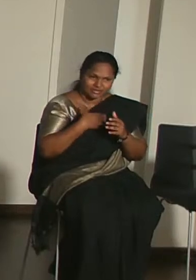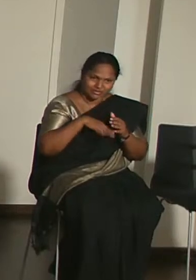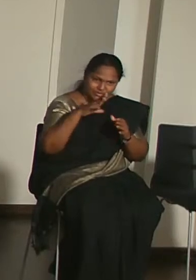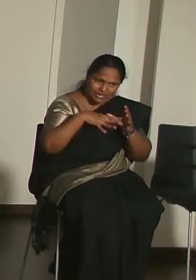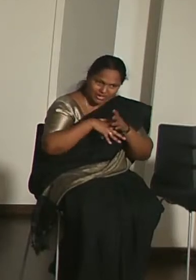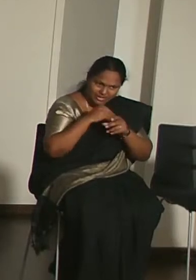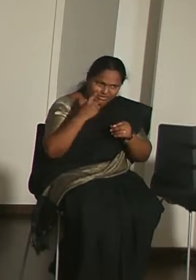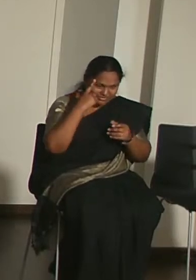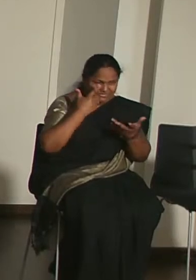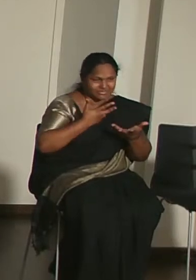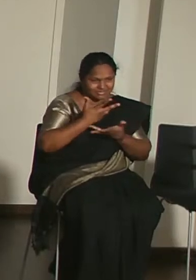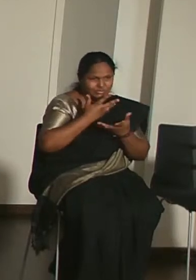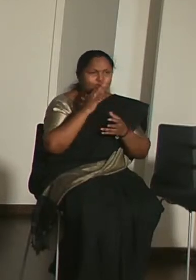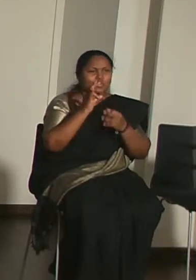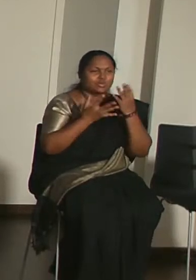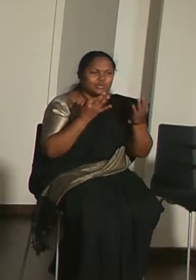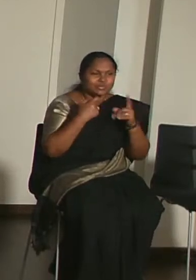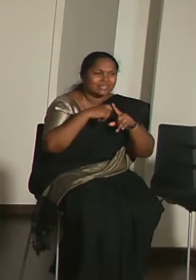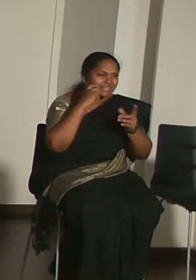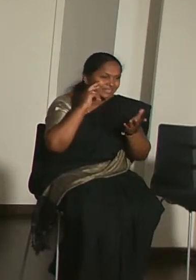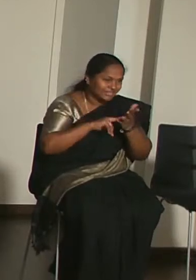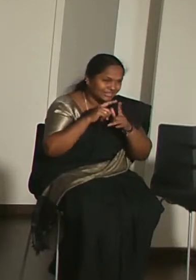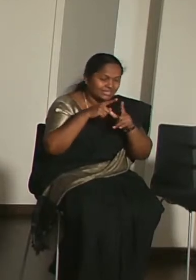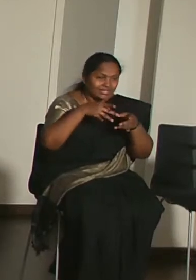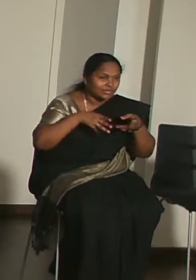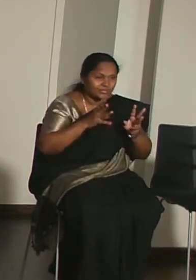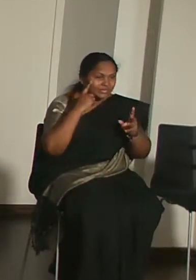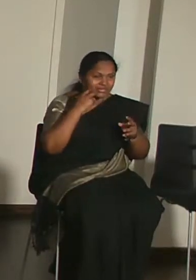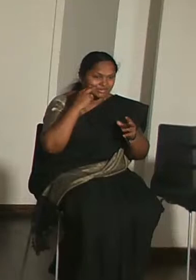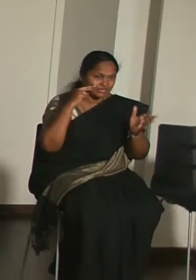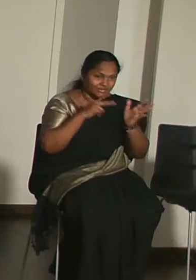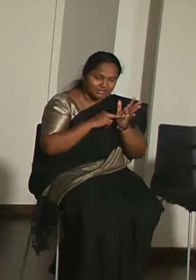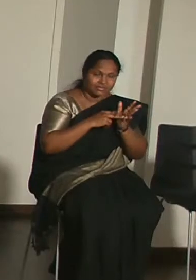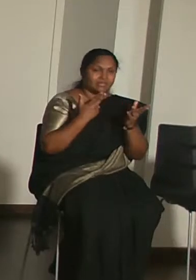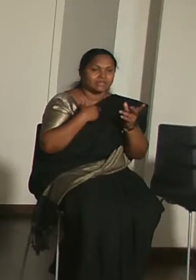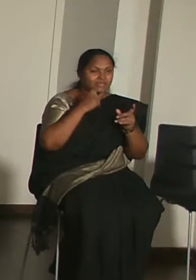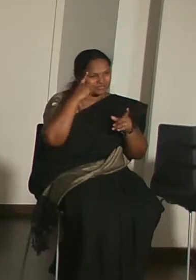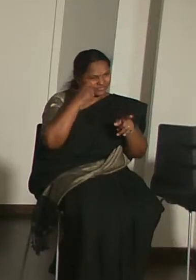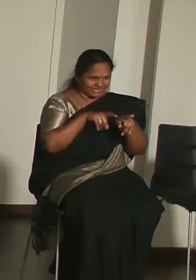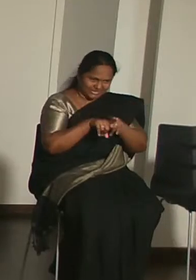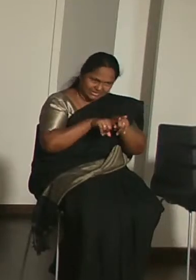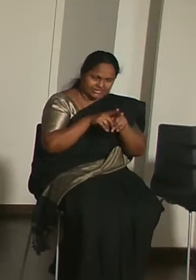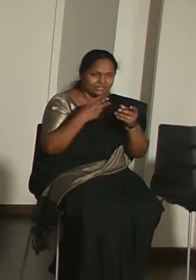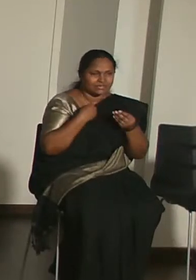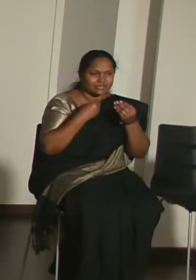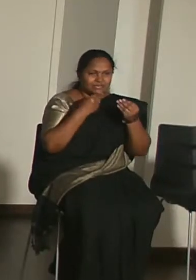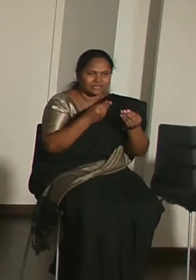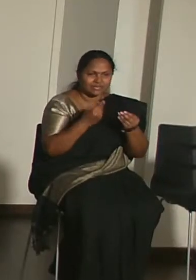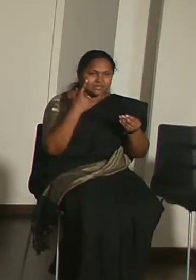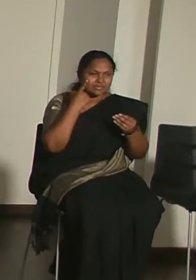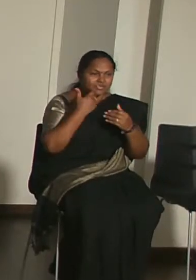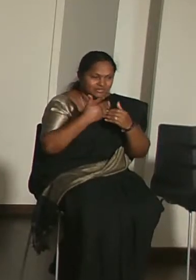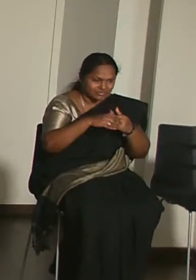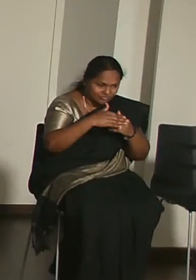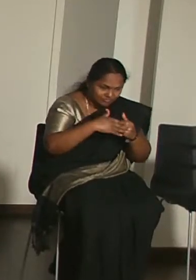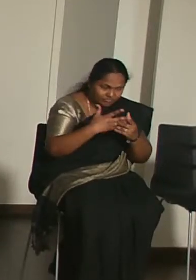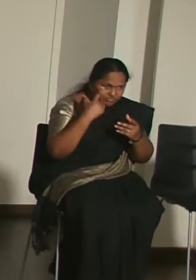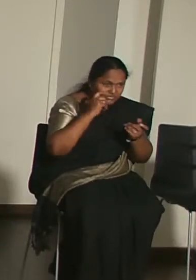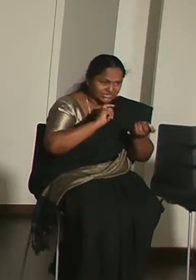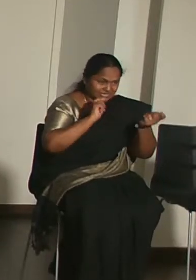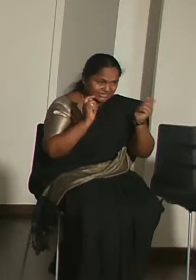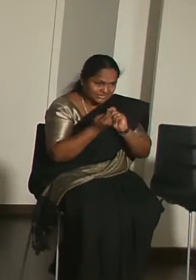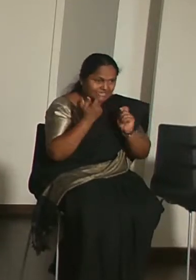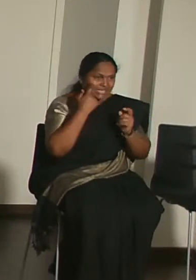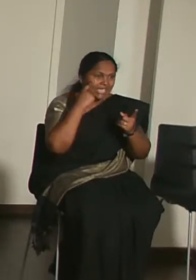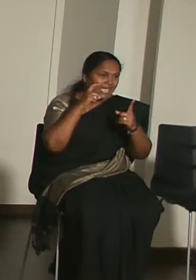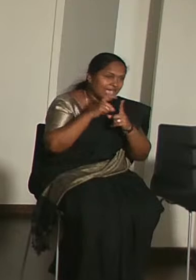as refreshed new kind of? So the way in which we look at identity, for example, is that floating, fluid, changing